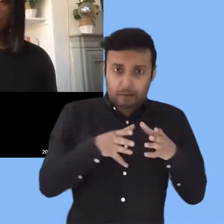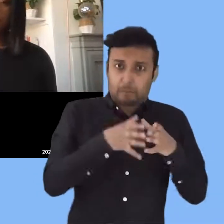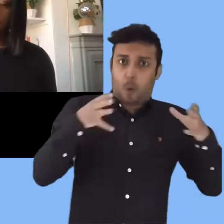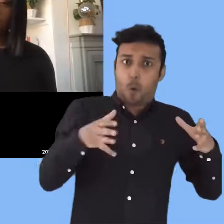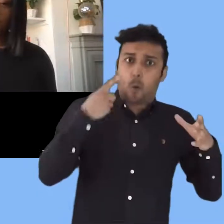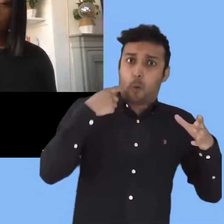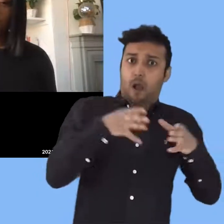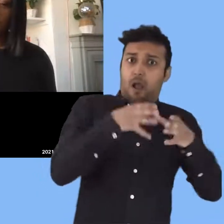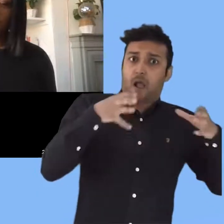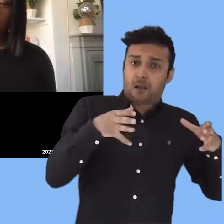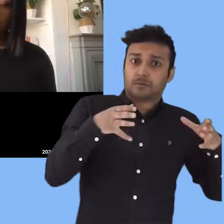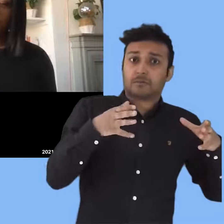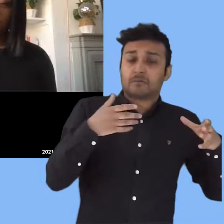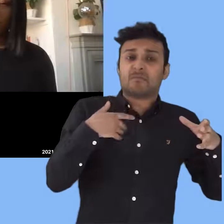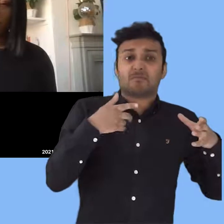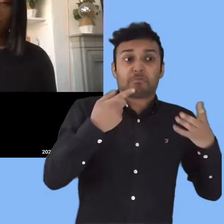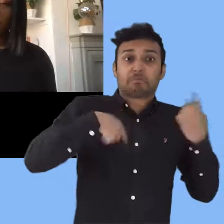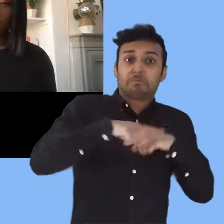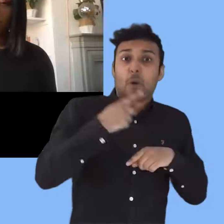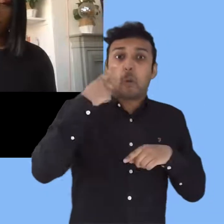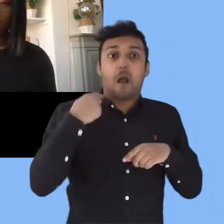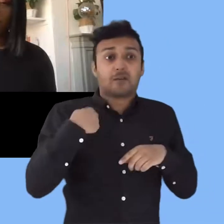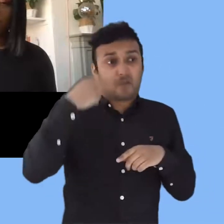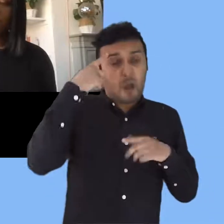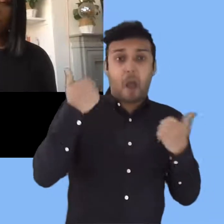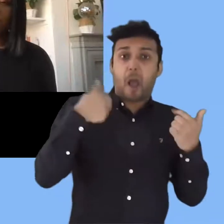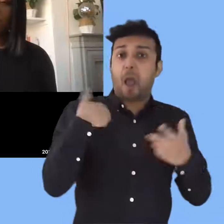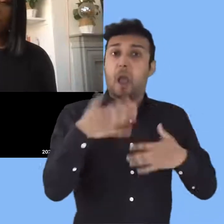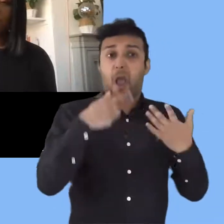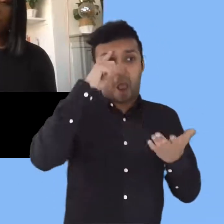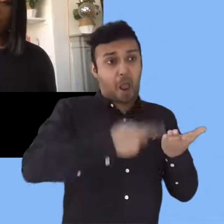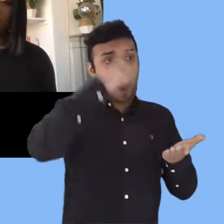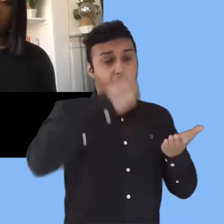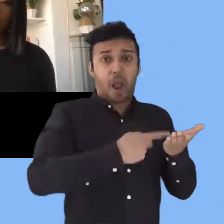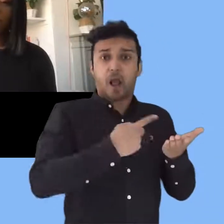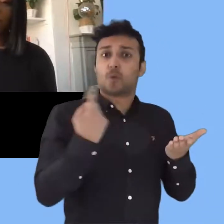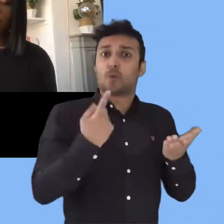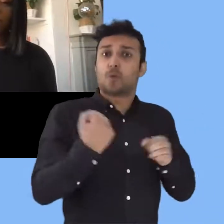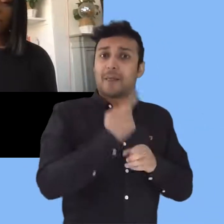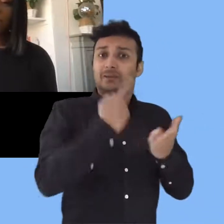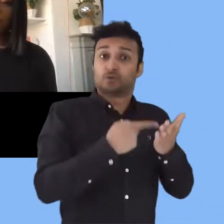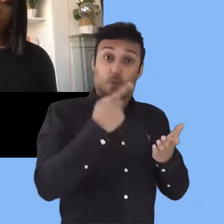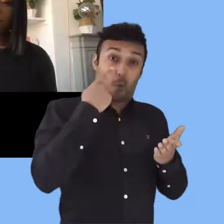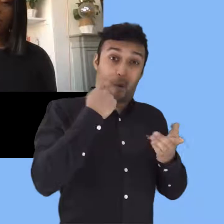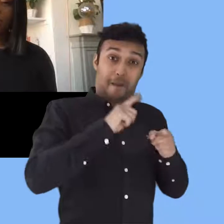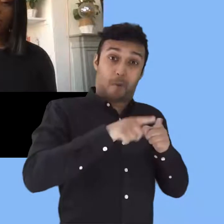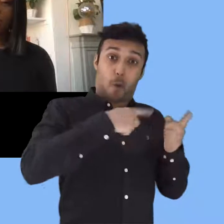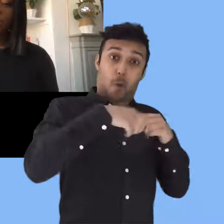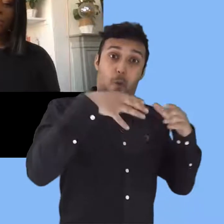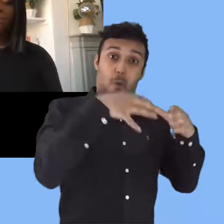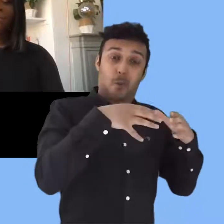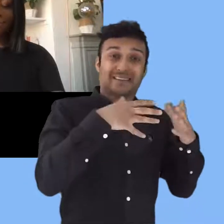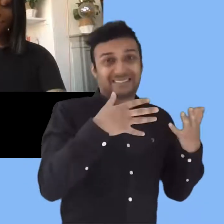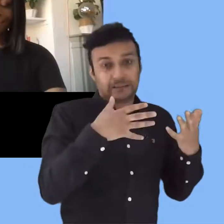us as white people who are making decisions, and also as a company that creates a product that helps